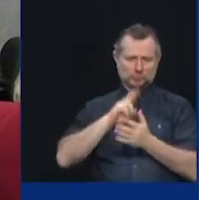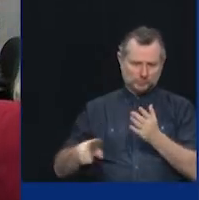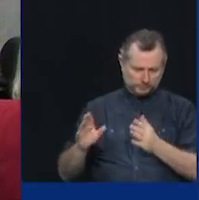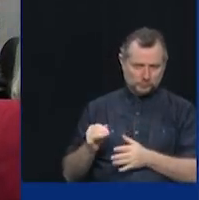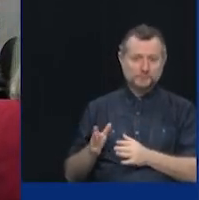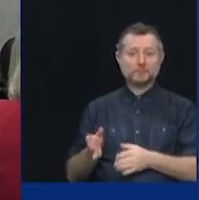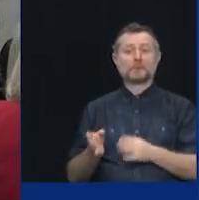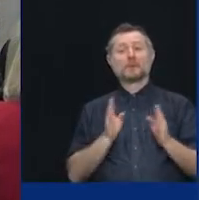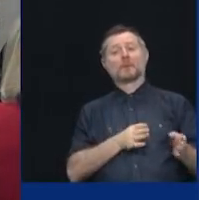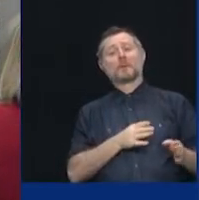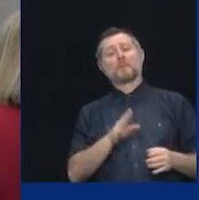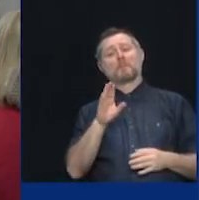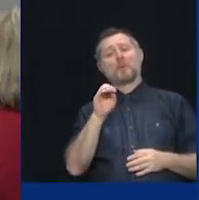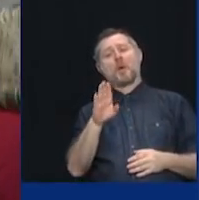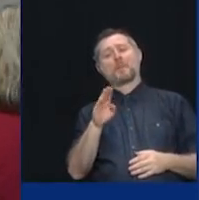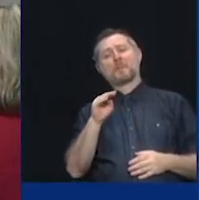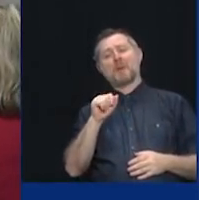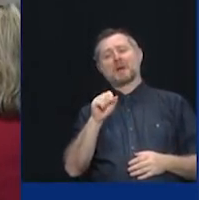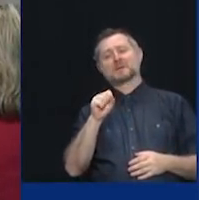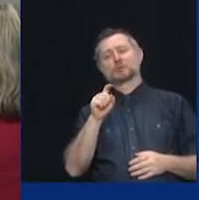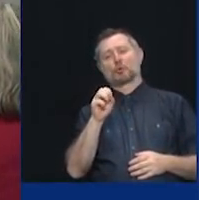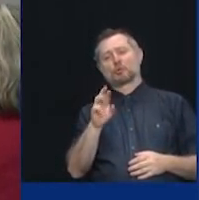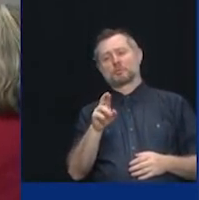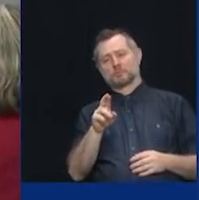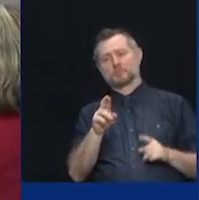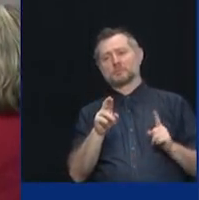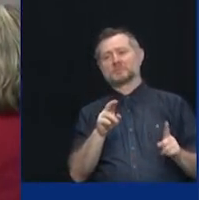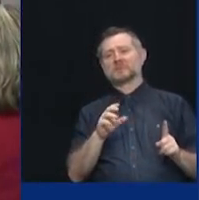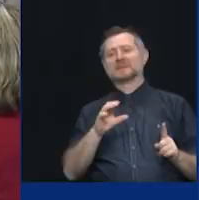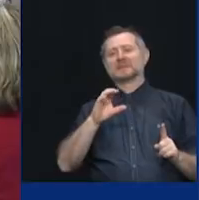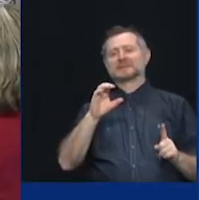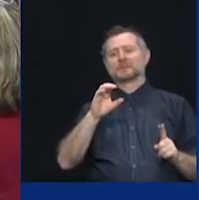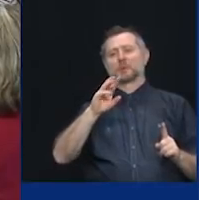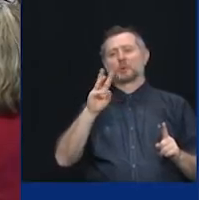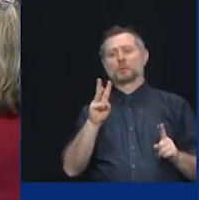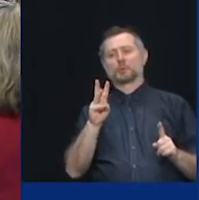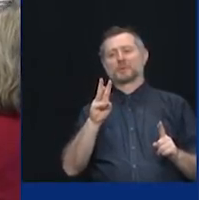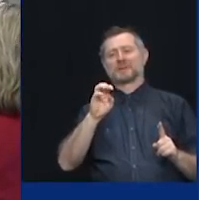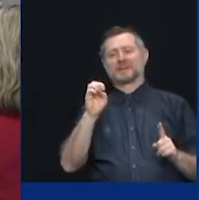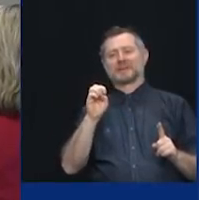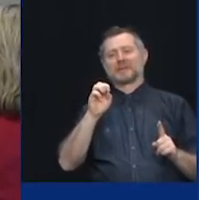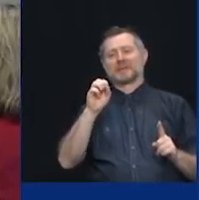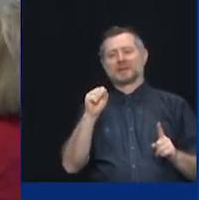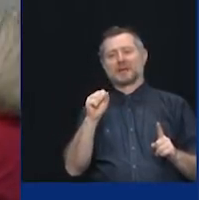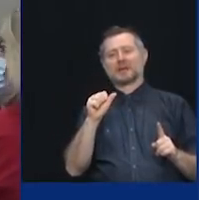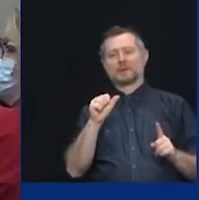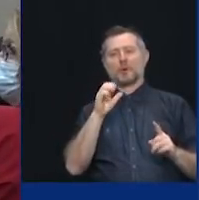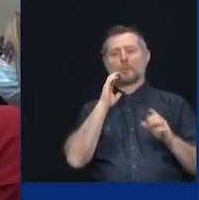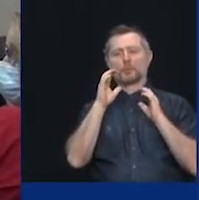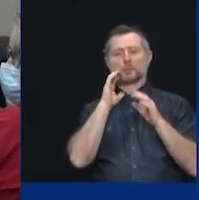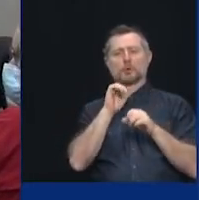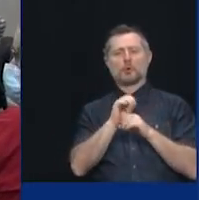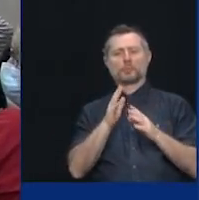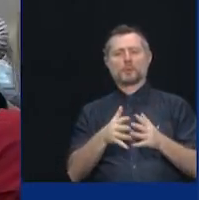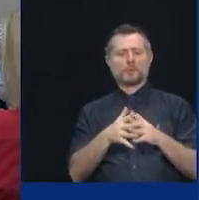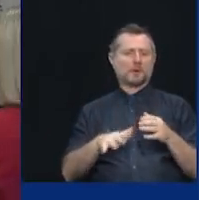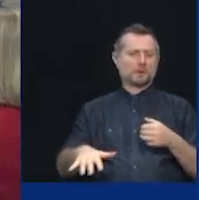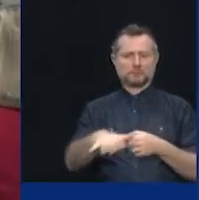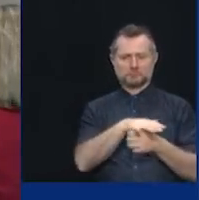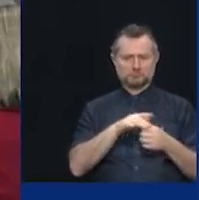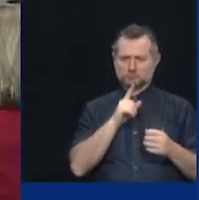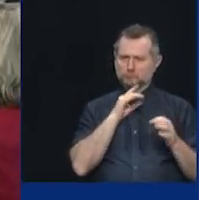CWA, Communication Workers of America. Which has been important all through this, and just a